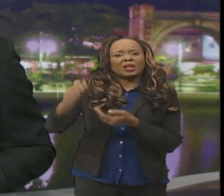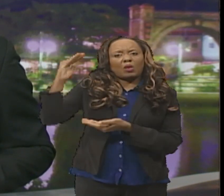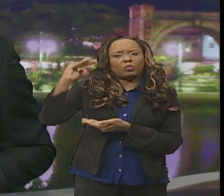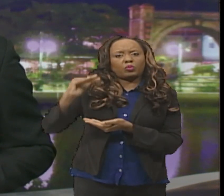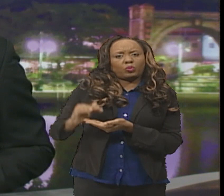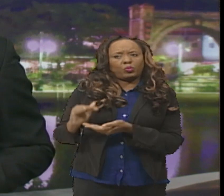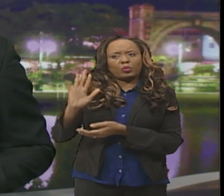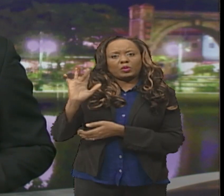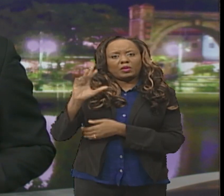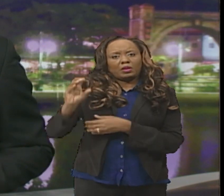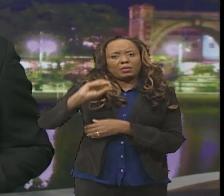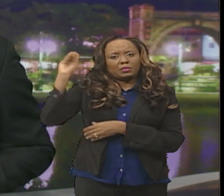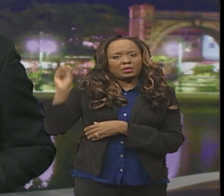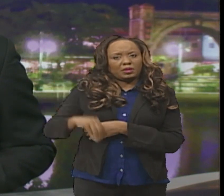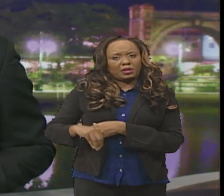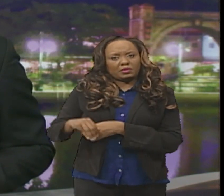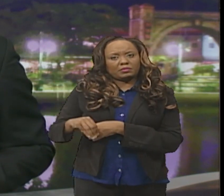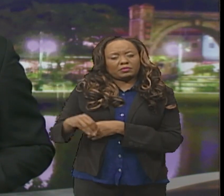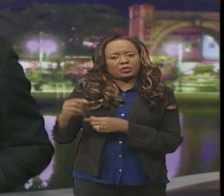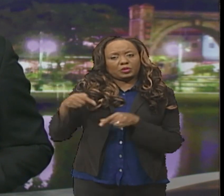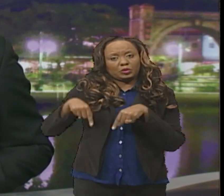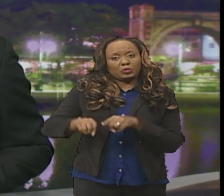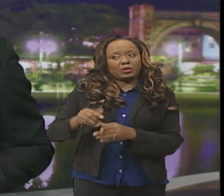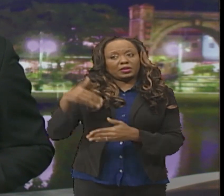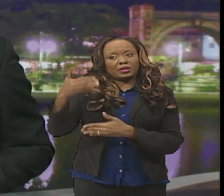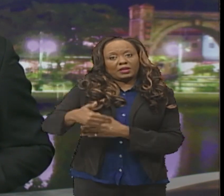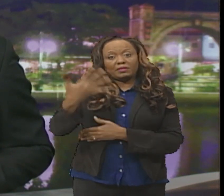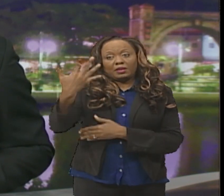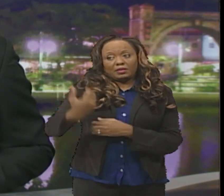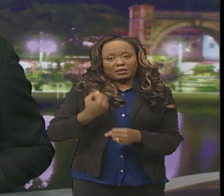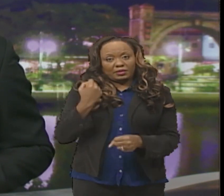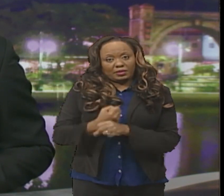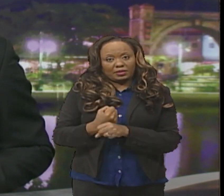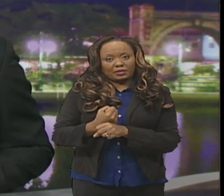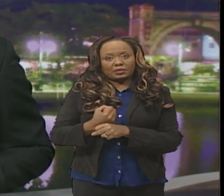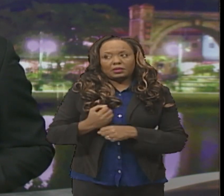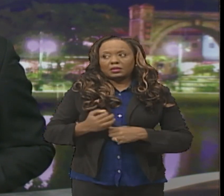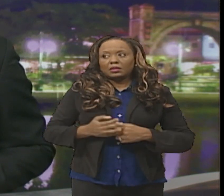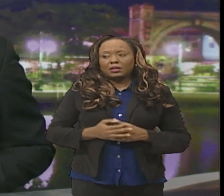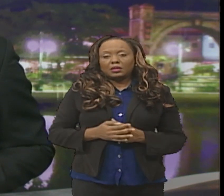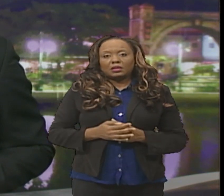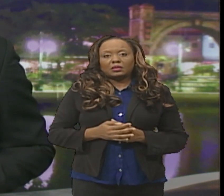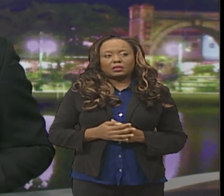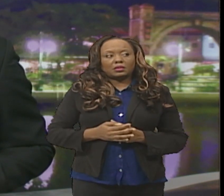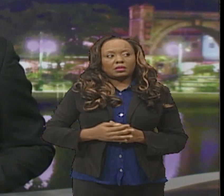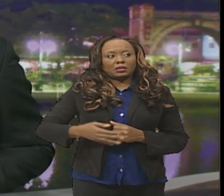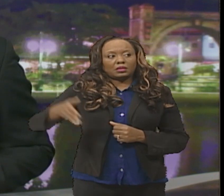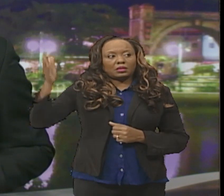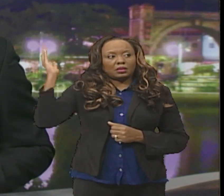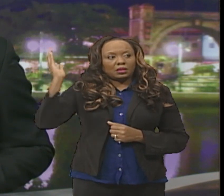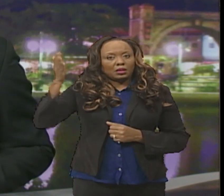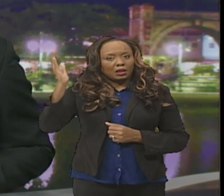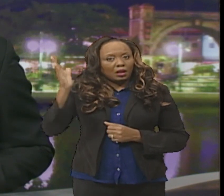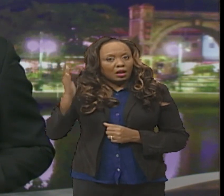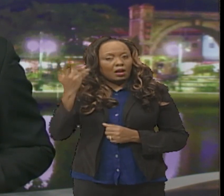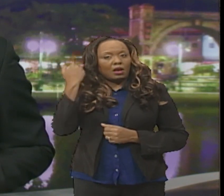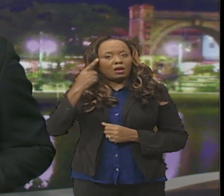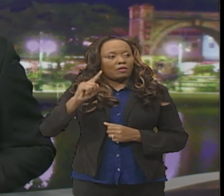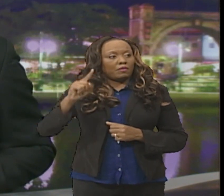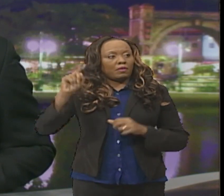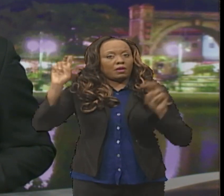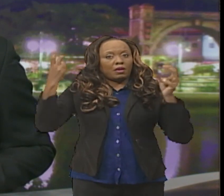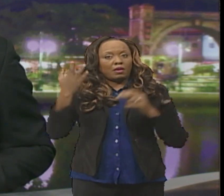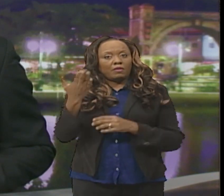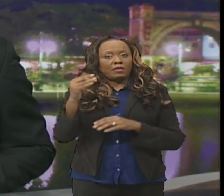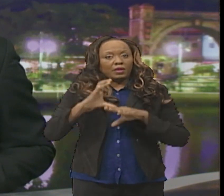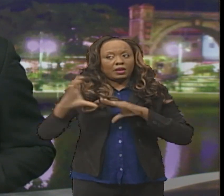the next 5 years. Ms. Motley made the suggestion while addressing the opening ceremony for the 15th Caribbean Week of Agriculture